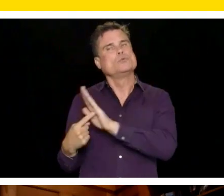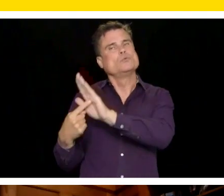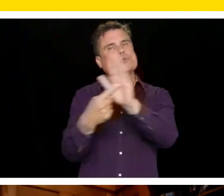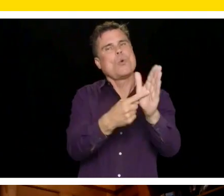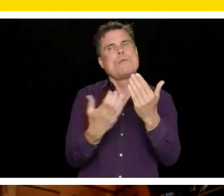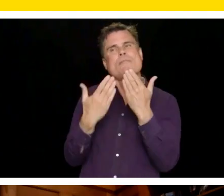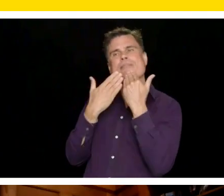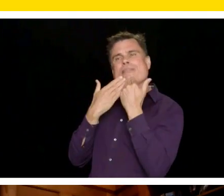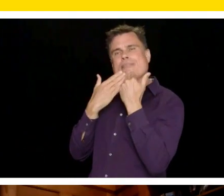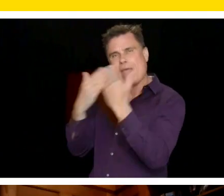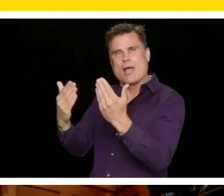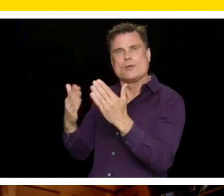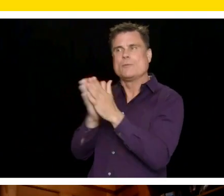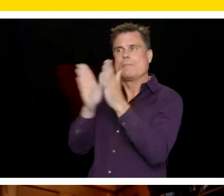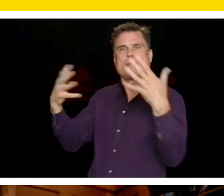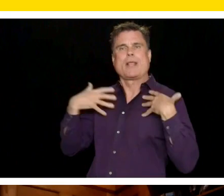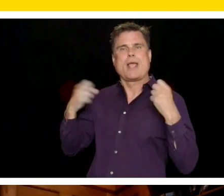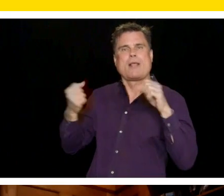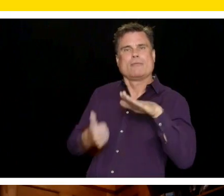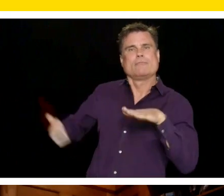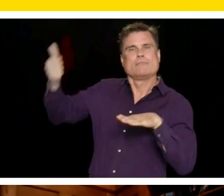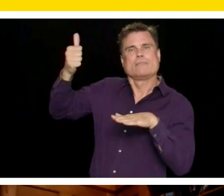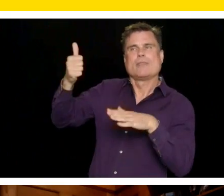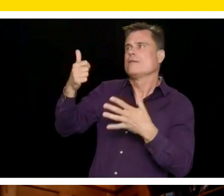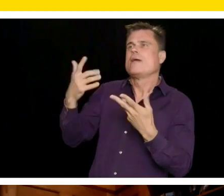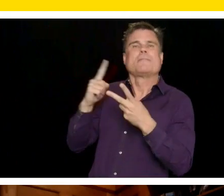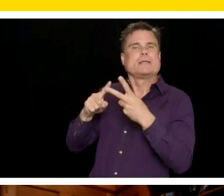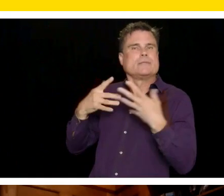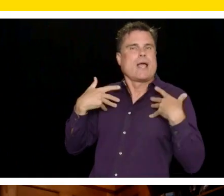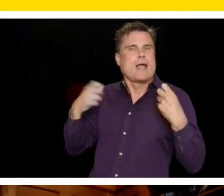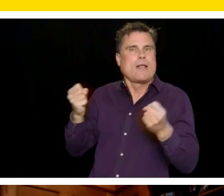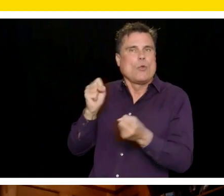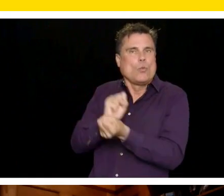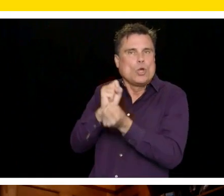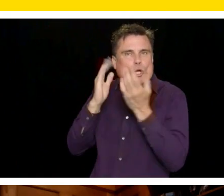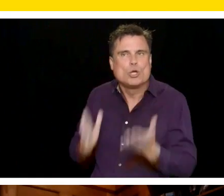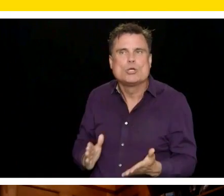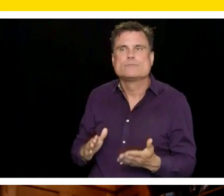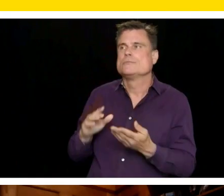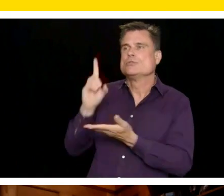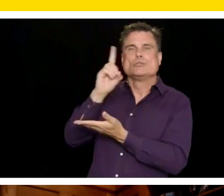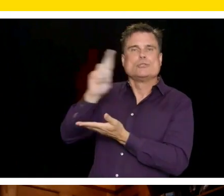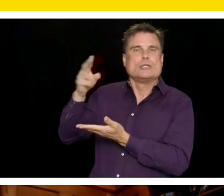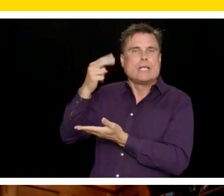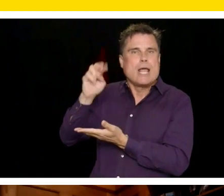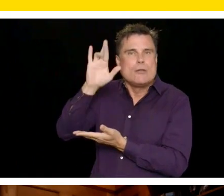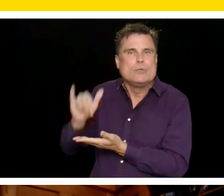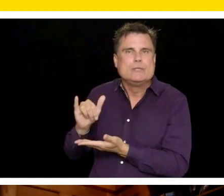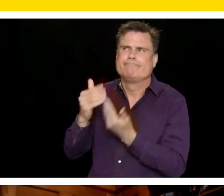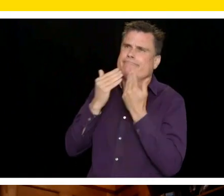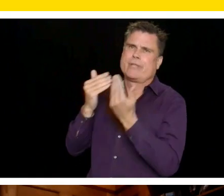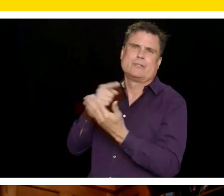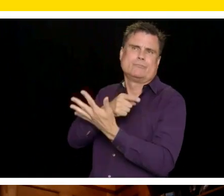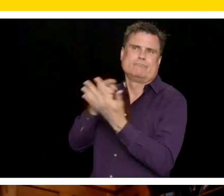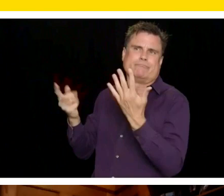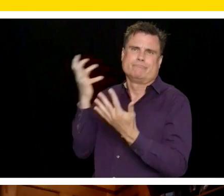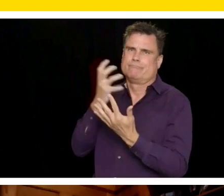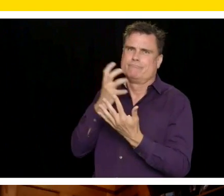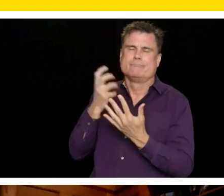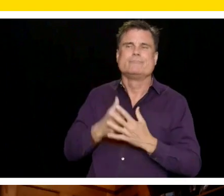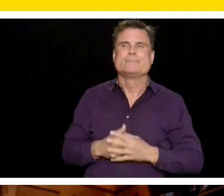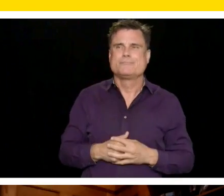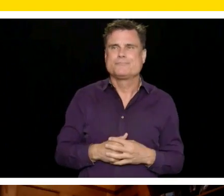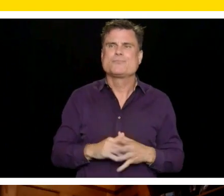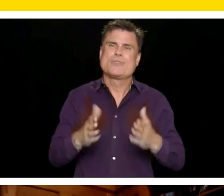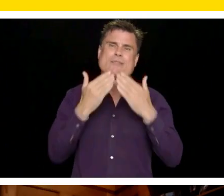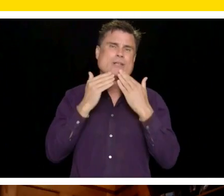time to say a huge thank you to all the small businesses out there, the owners, the employees who've taken this seriously, who've done everything